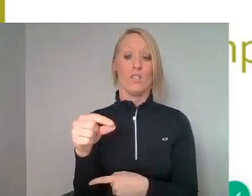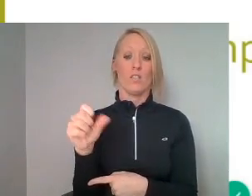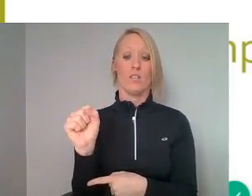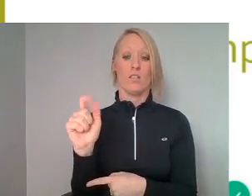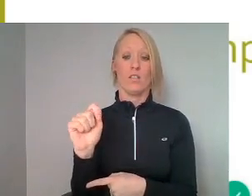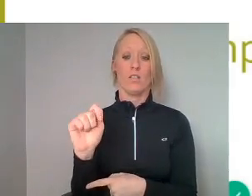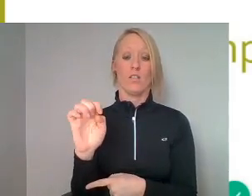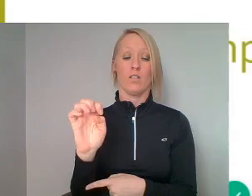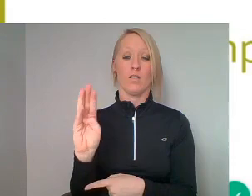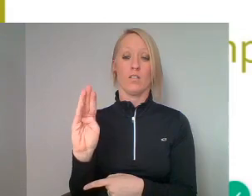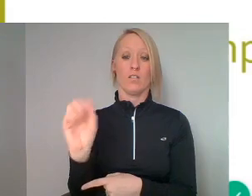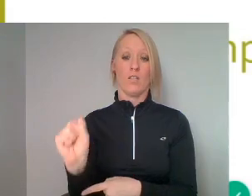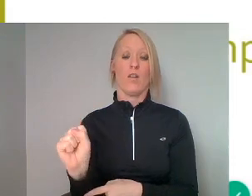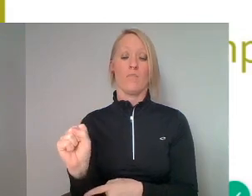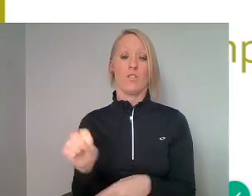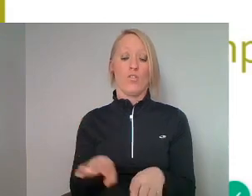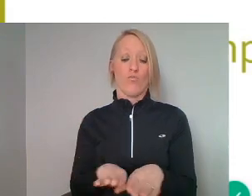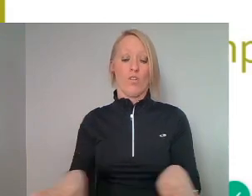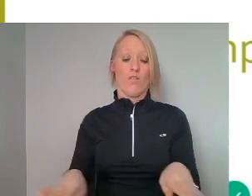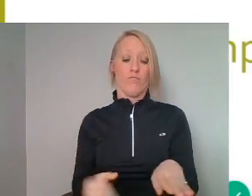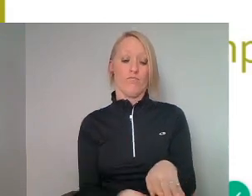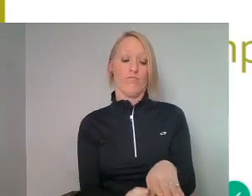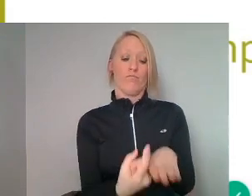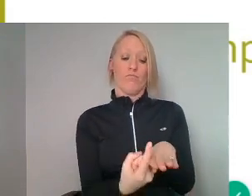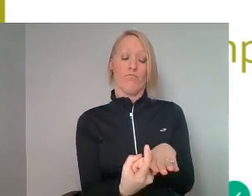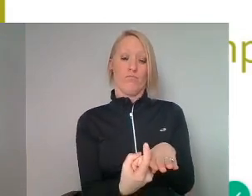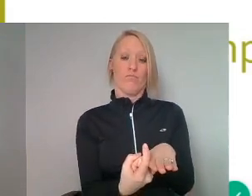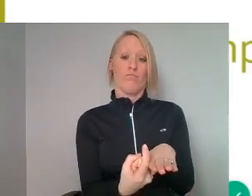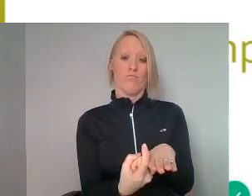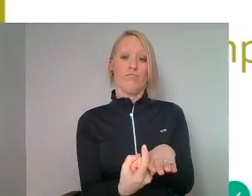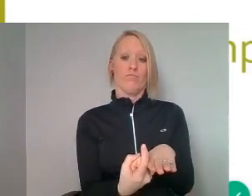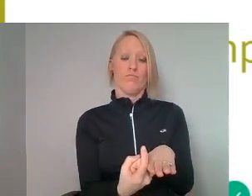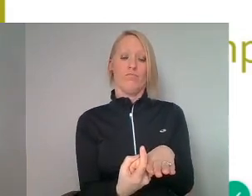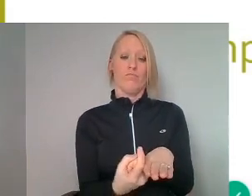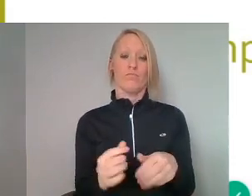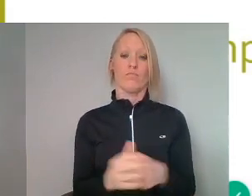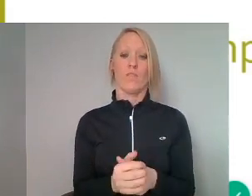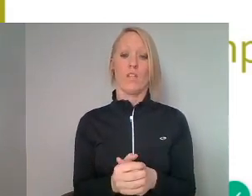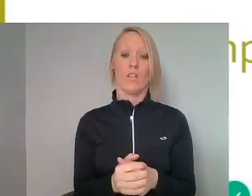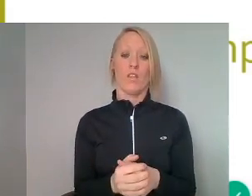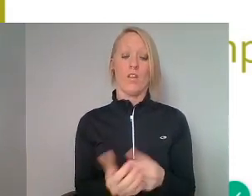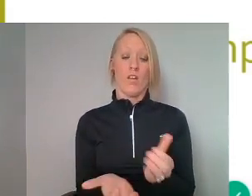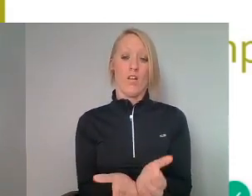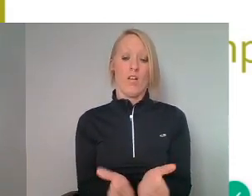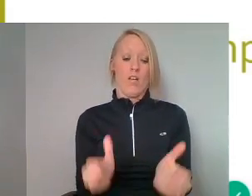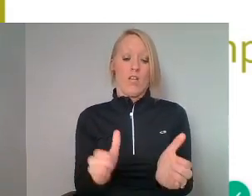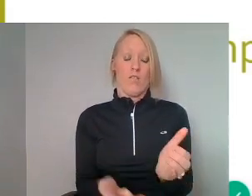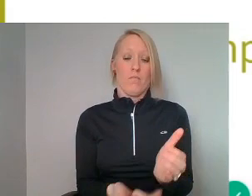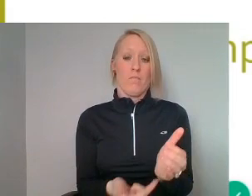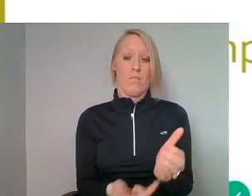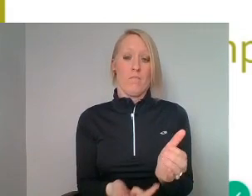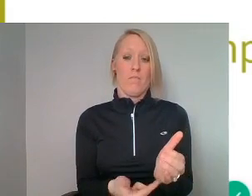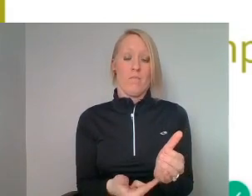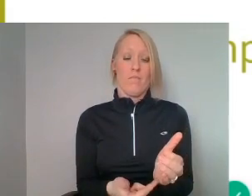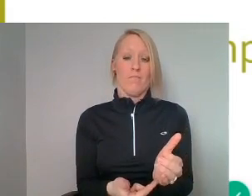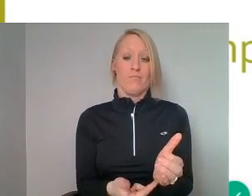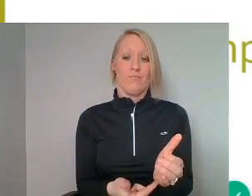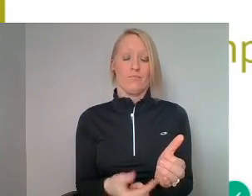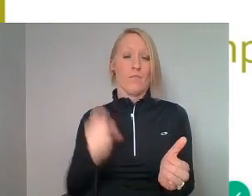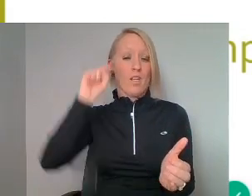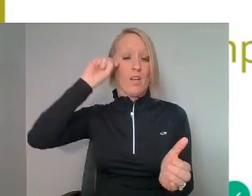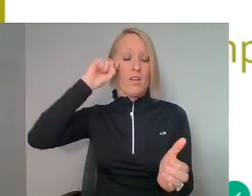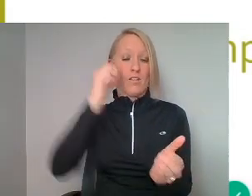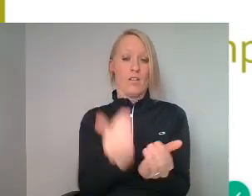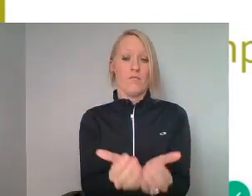has those little green shoots coming out. And then at the very bottom of the onion, you'll see it on the yellow onion. Those are those little roots. And remember when we talked